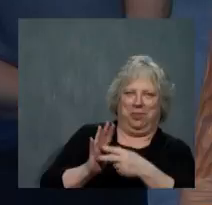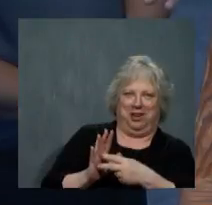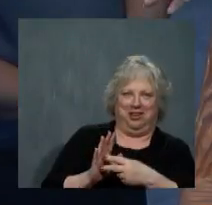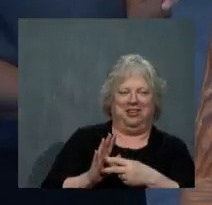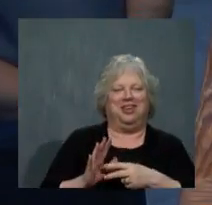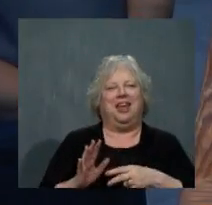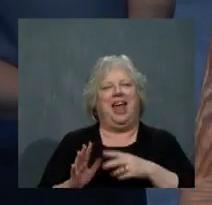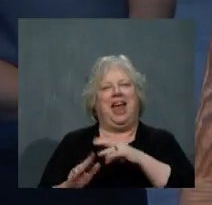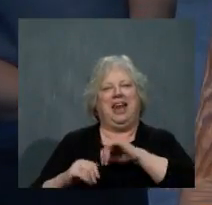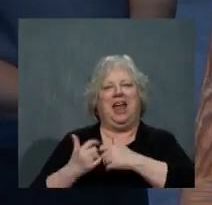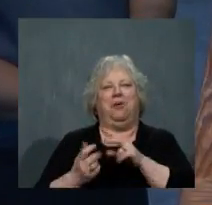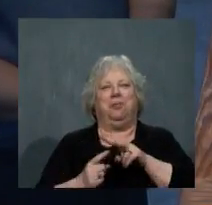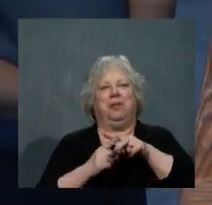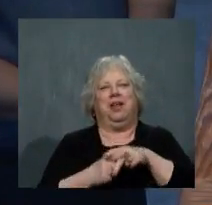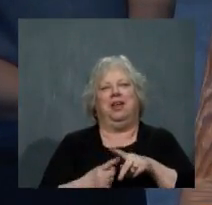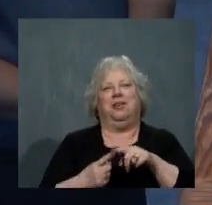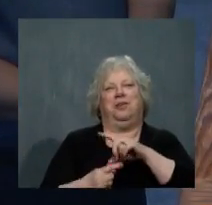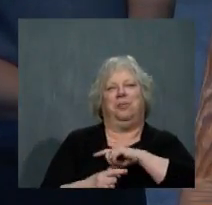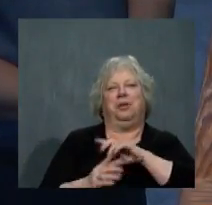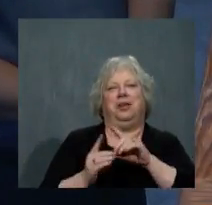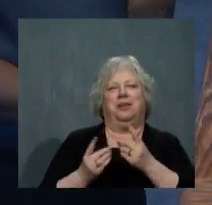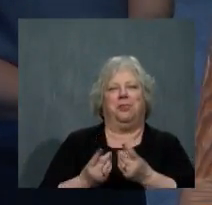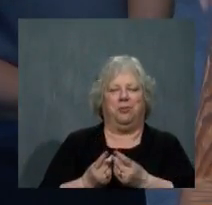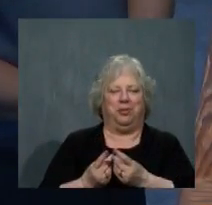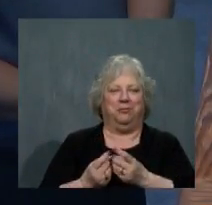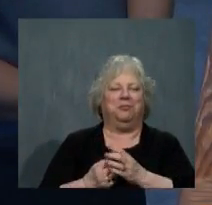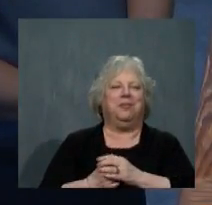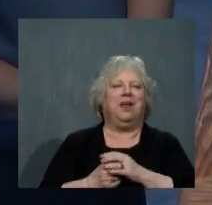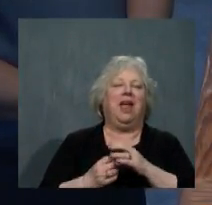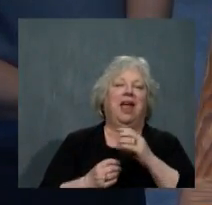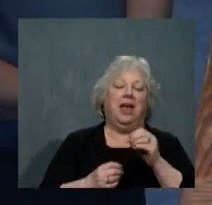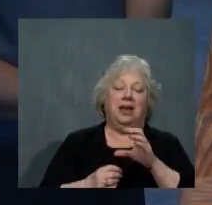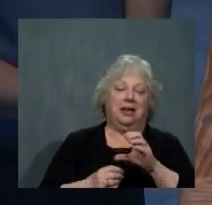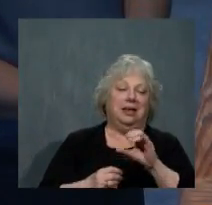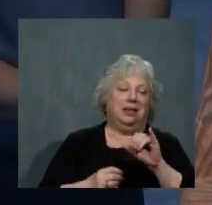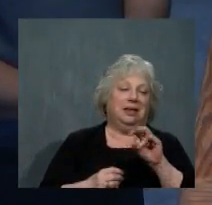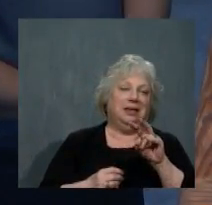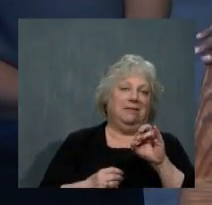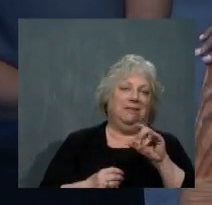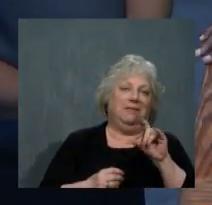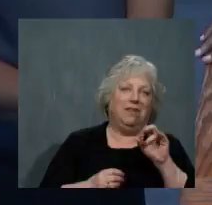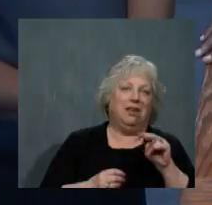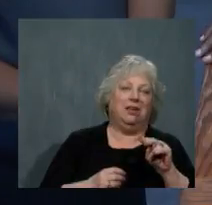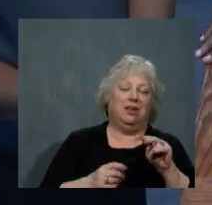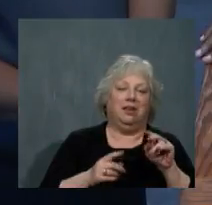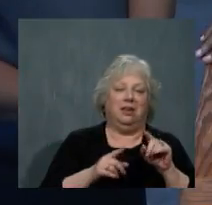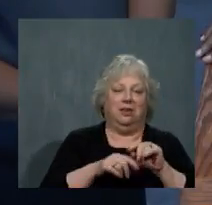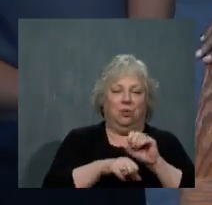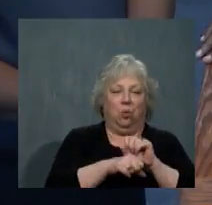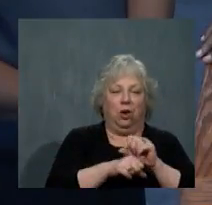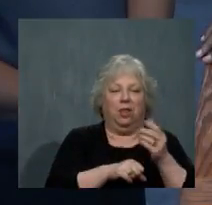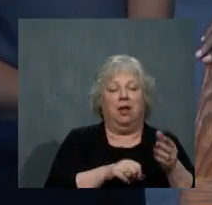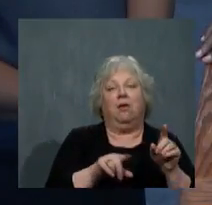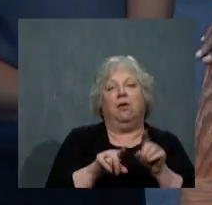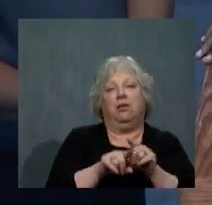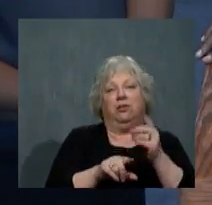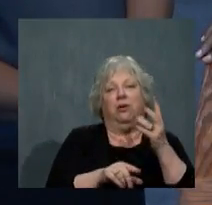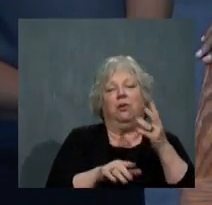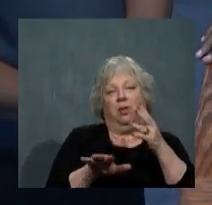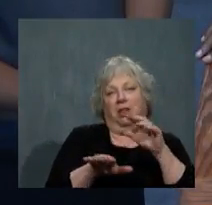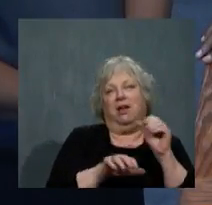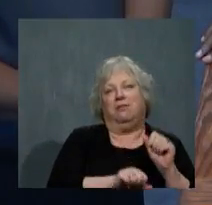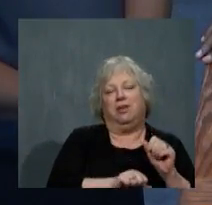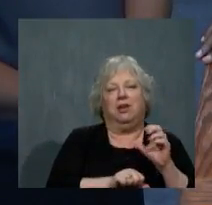and then in addition to that, the civilian that was working there with him also left their division. So this is